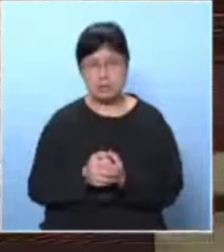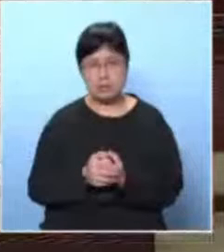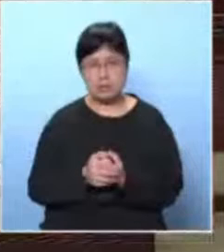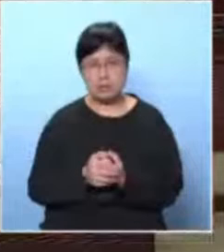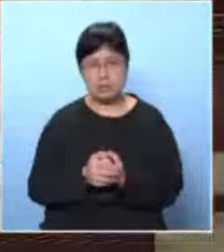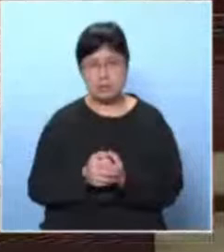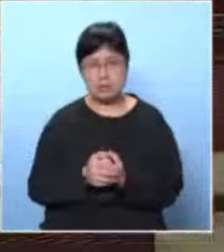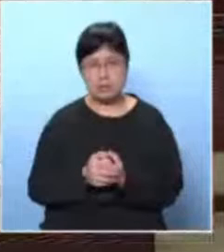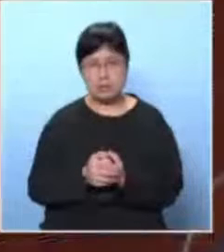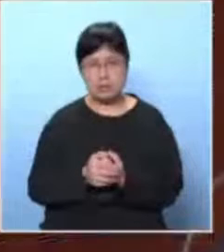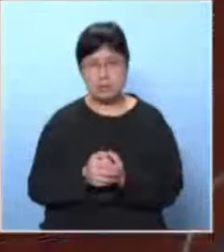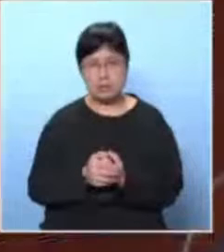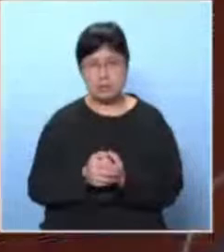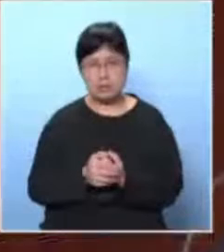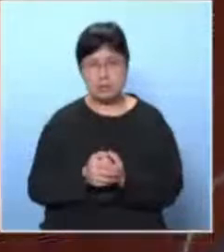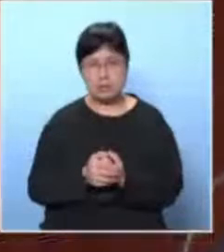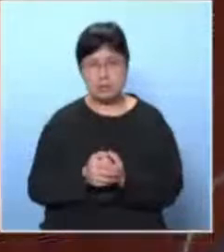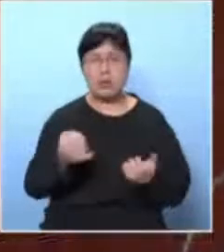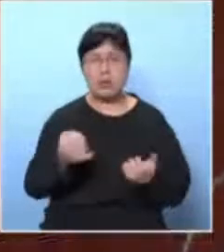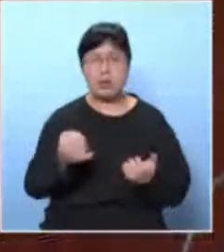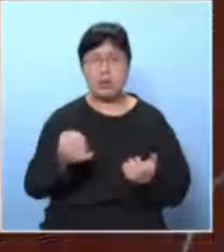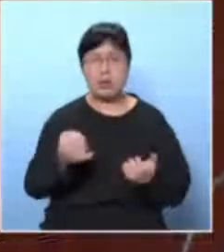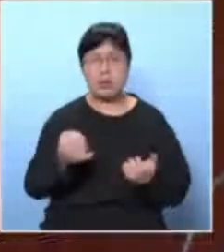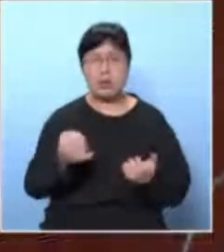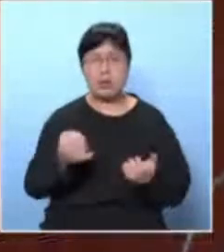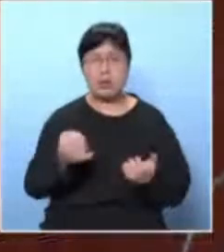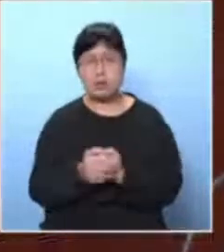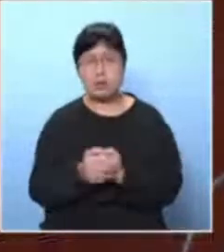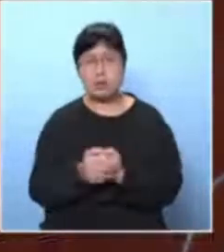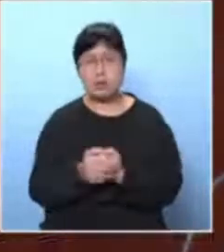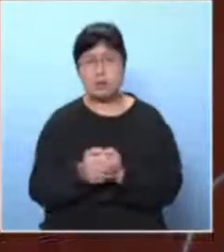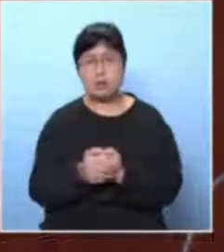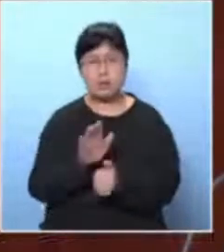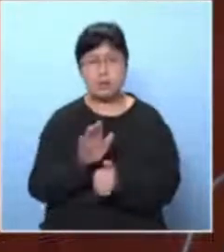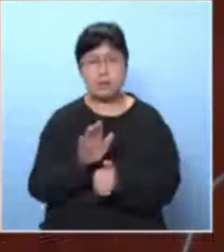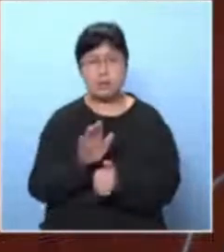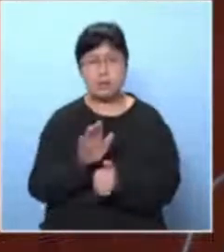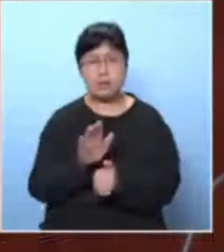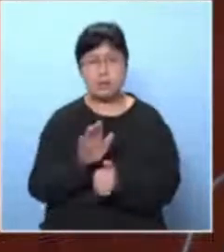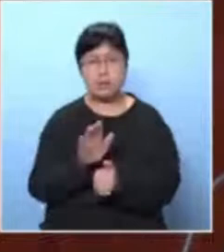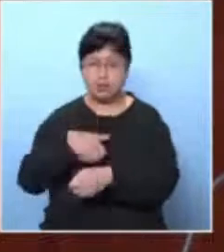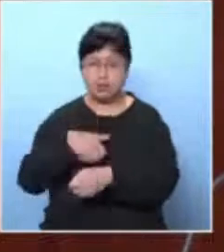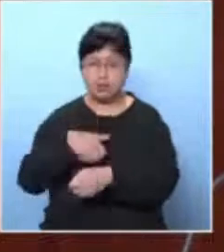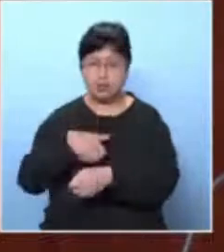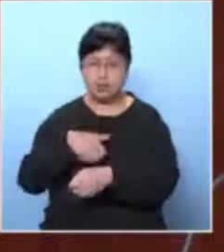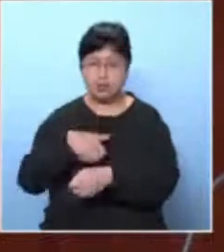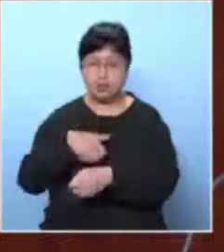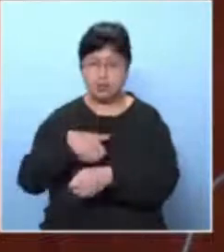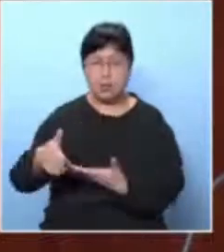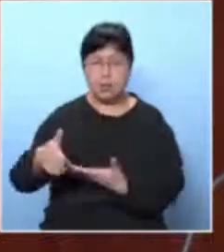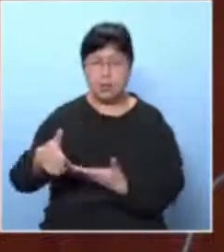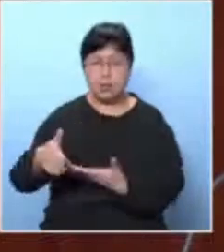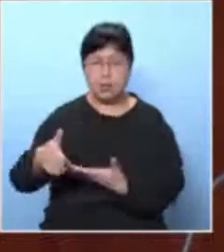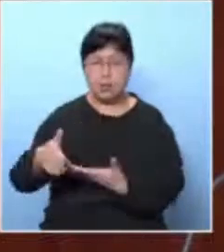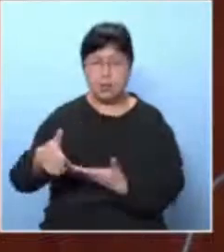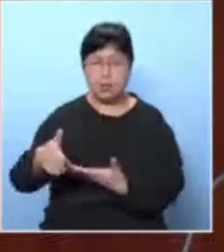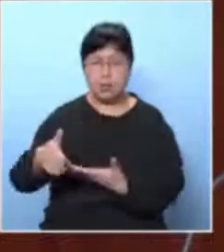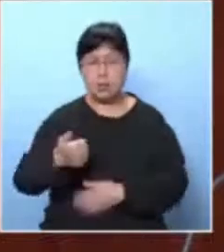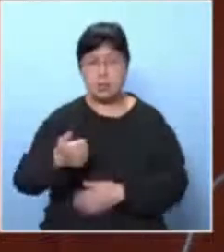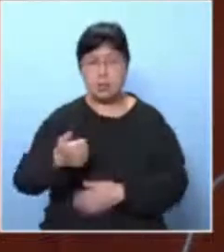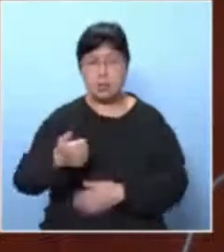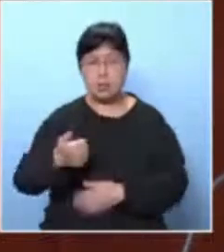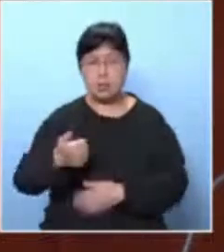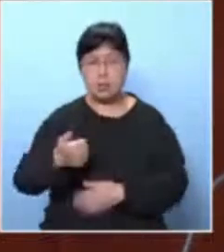Promote fertility and create a childbearing environment. Hong Kong's birth rate remains at